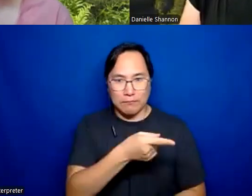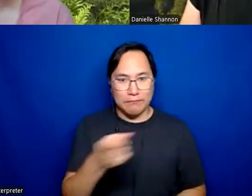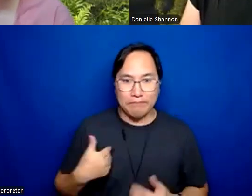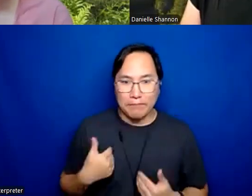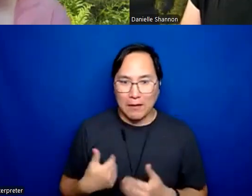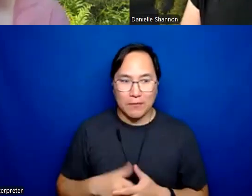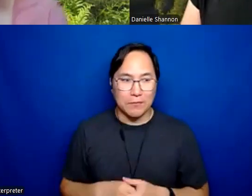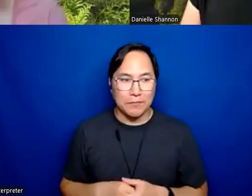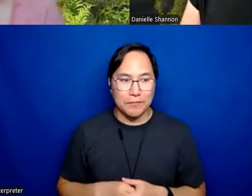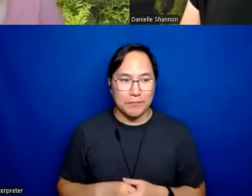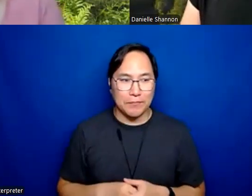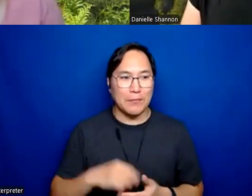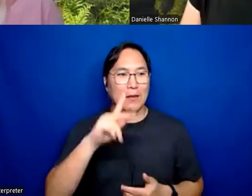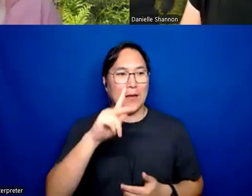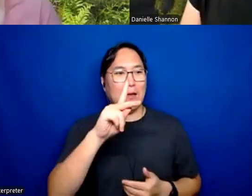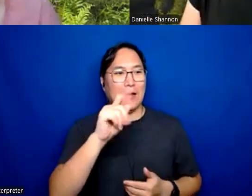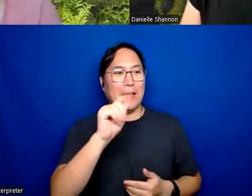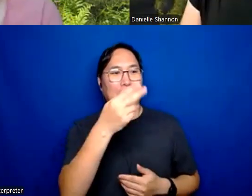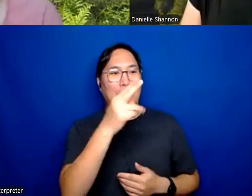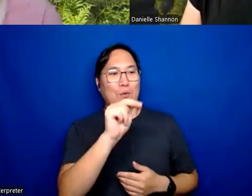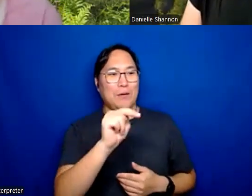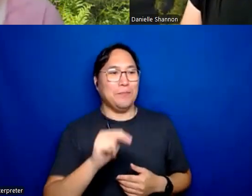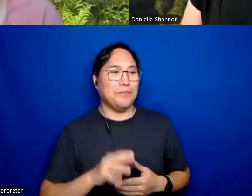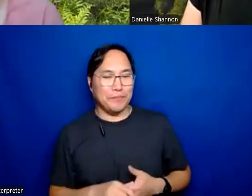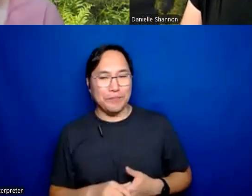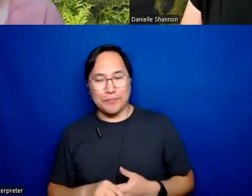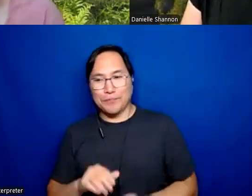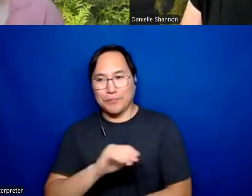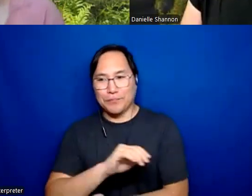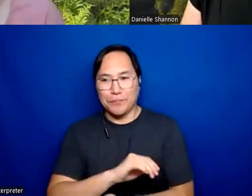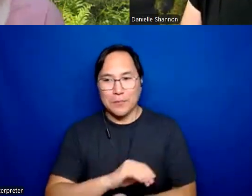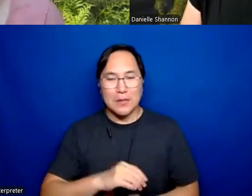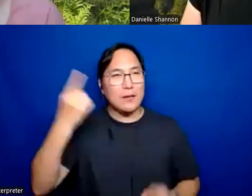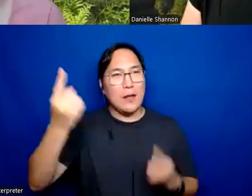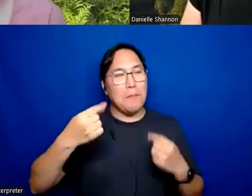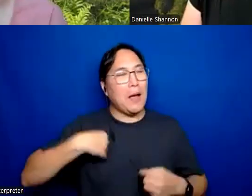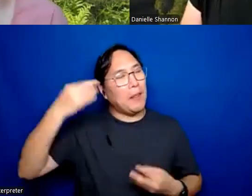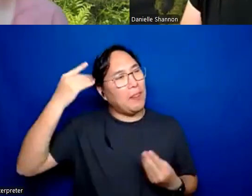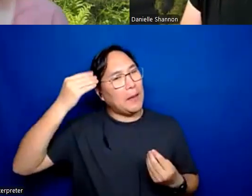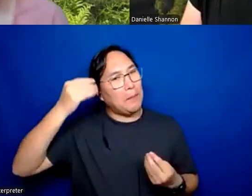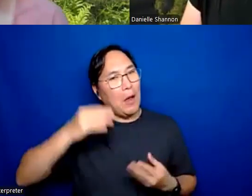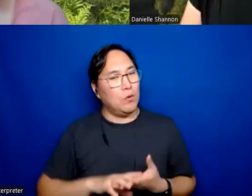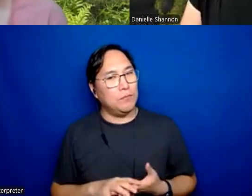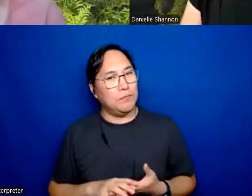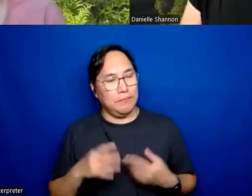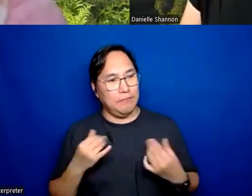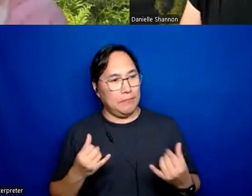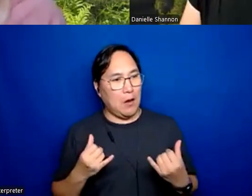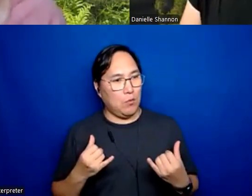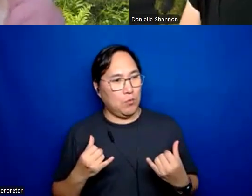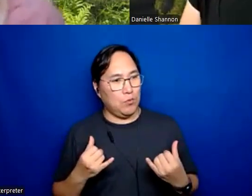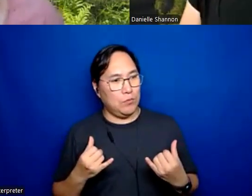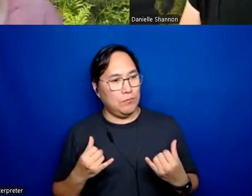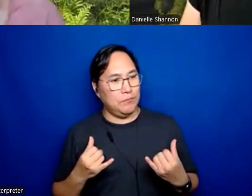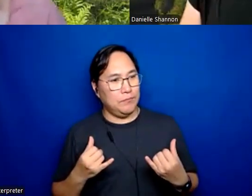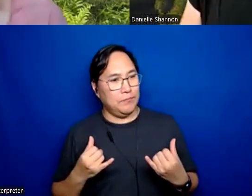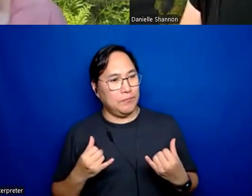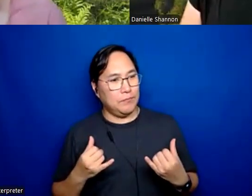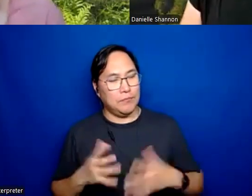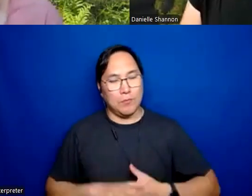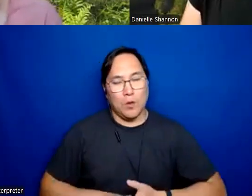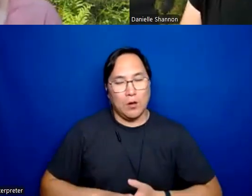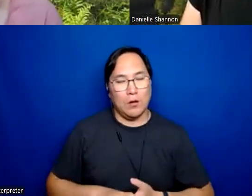Go ahead. One of the things that I always have been thinking a lot about now is, I'm not sure, I know there's